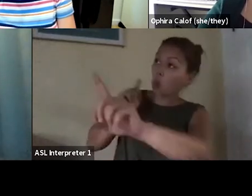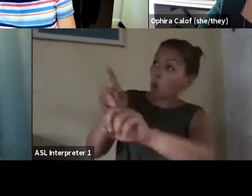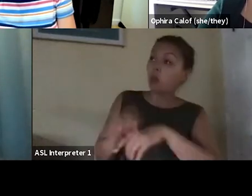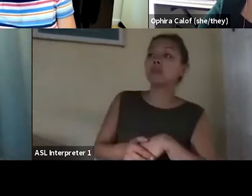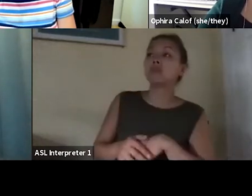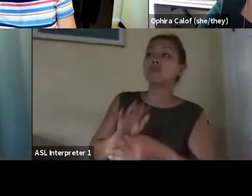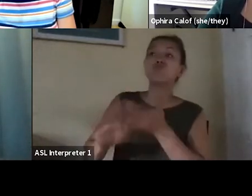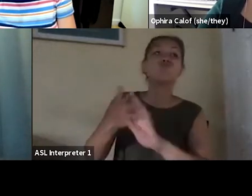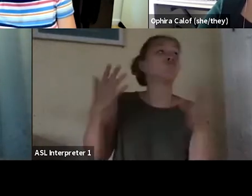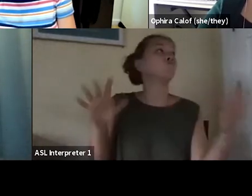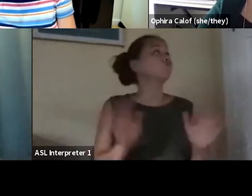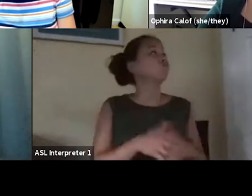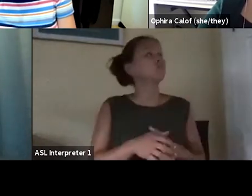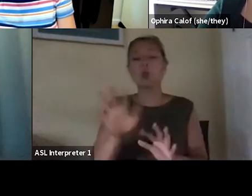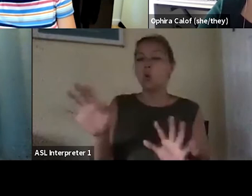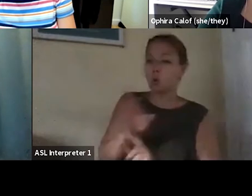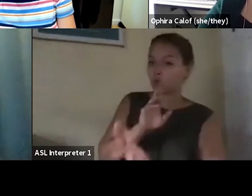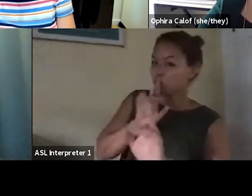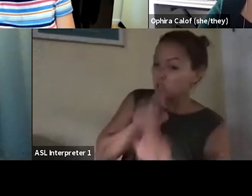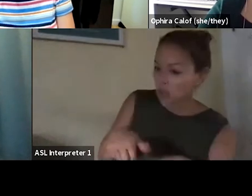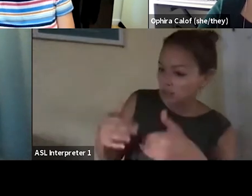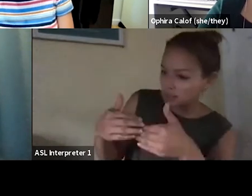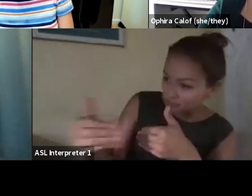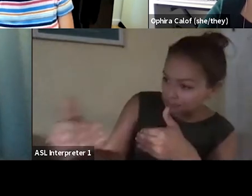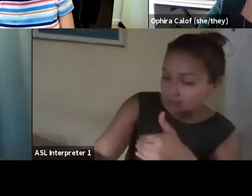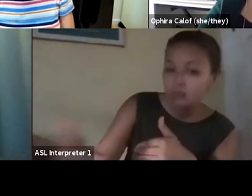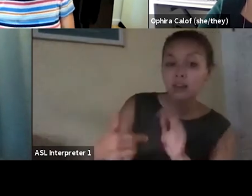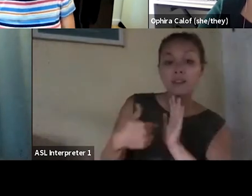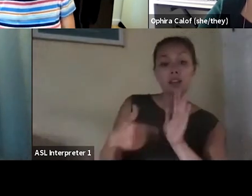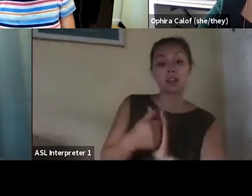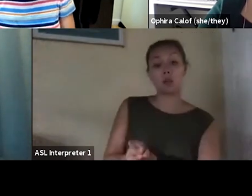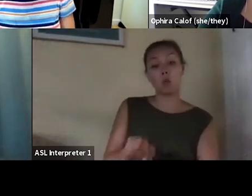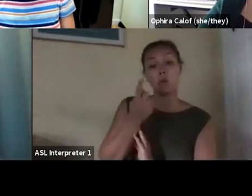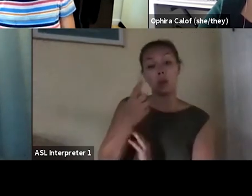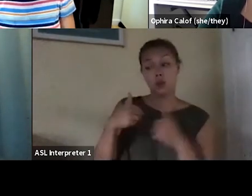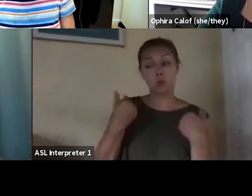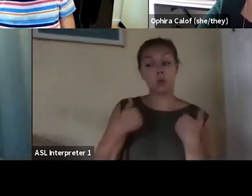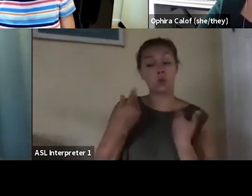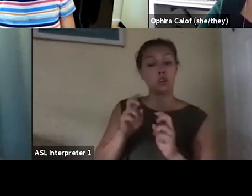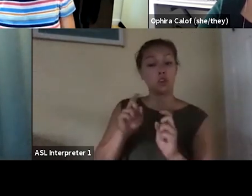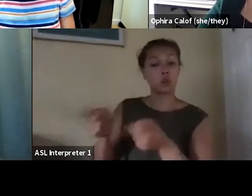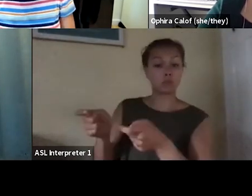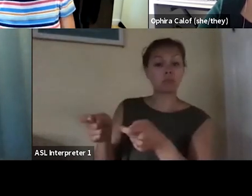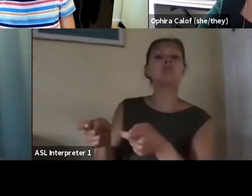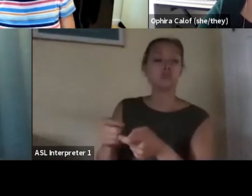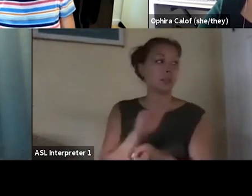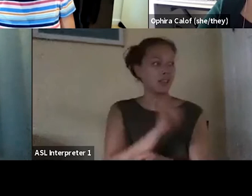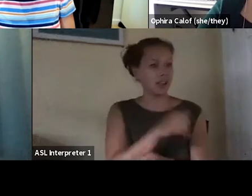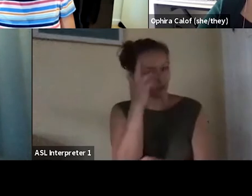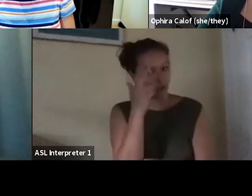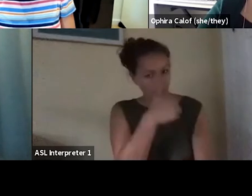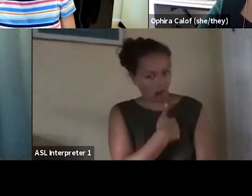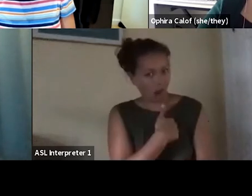Andrew Shepherd Scholarship is what led to me attending Kids Screen in Banff. And so that was an opportunity for me to pitch networks and